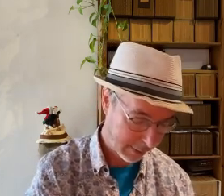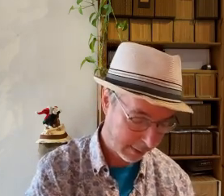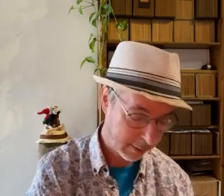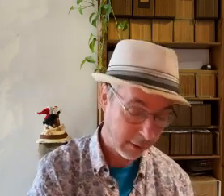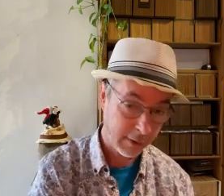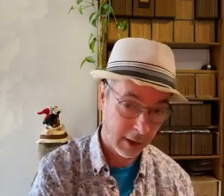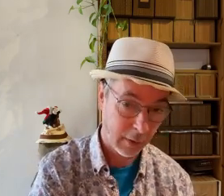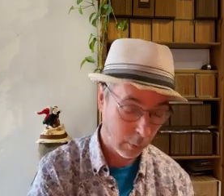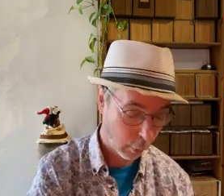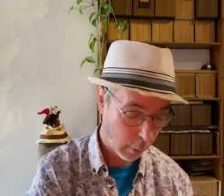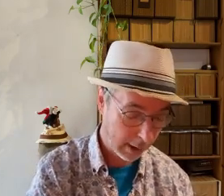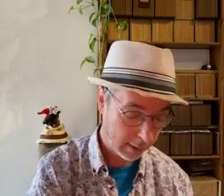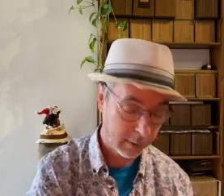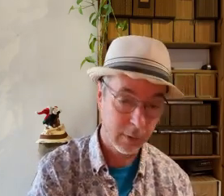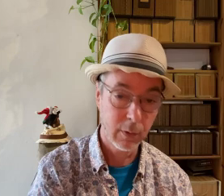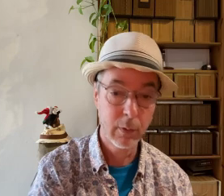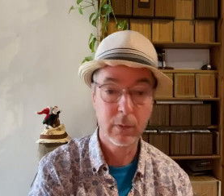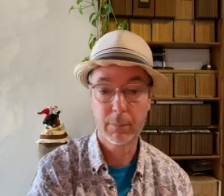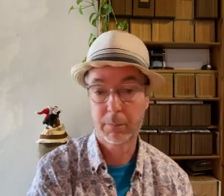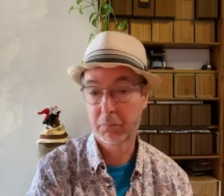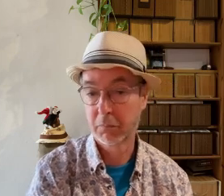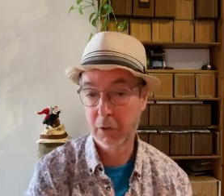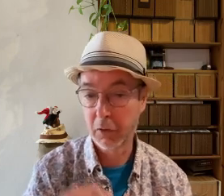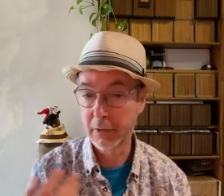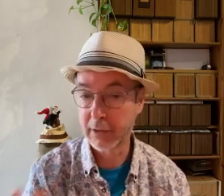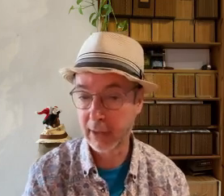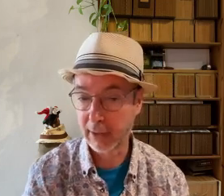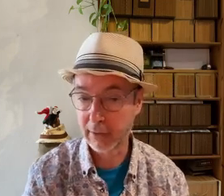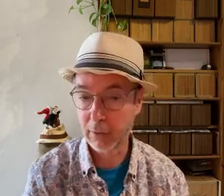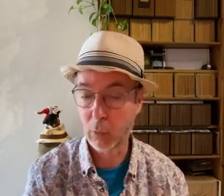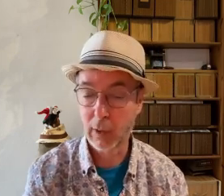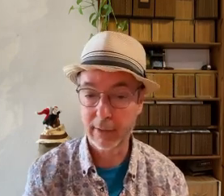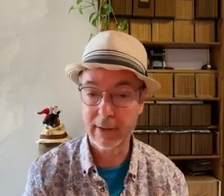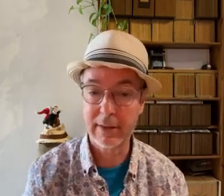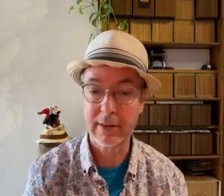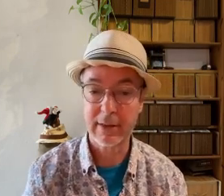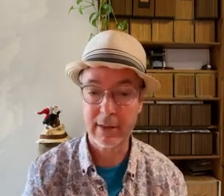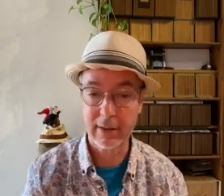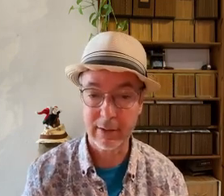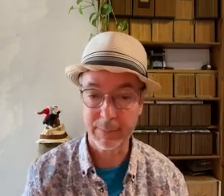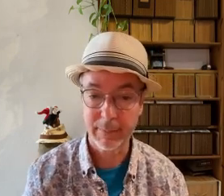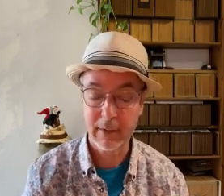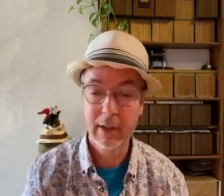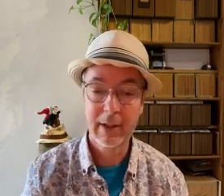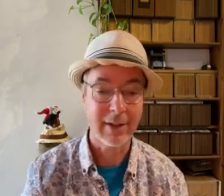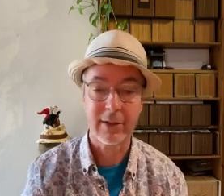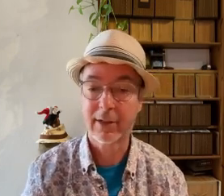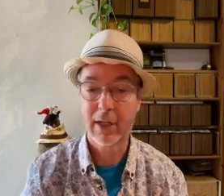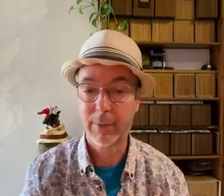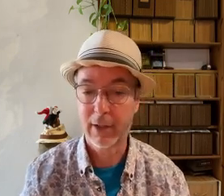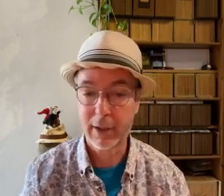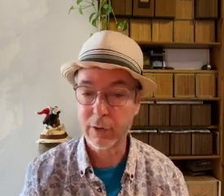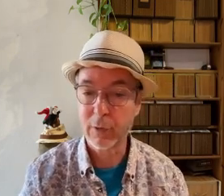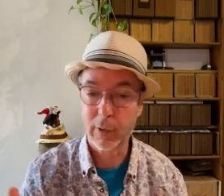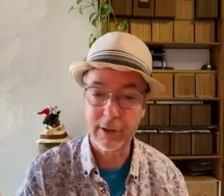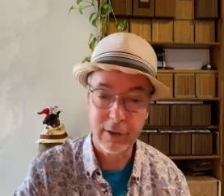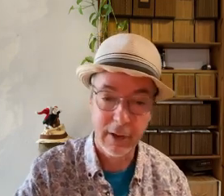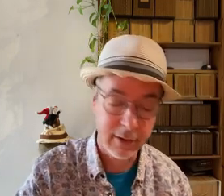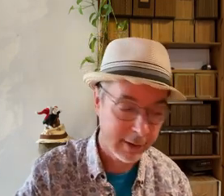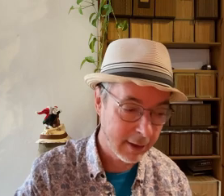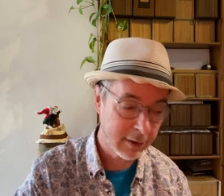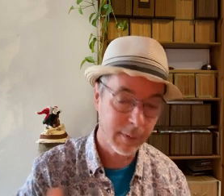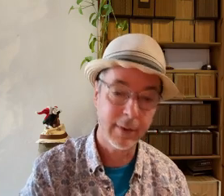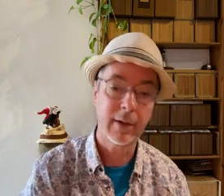also depend on how well you understand what is said. That's the same in language. Someone